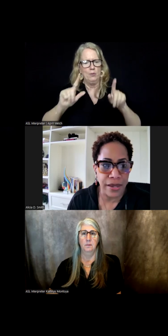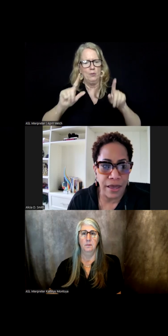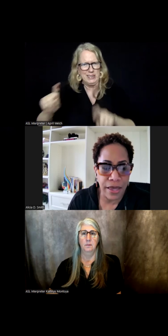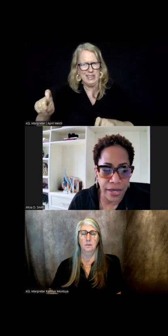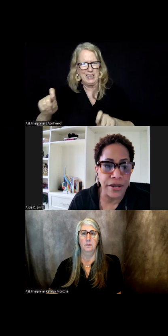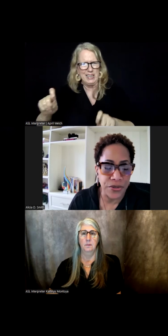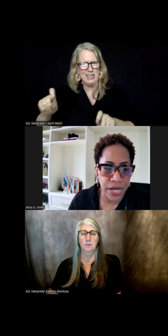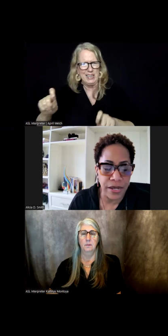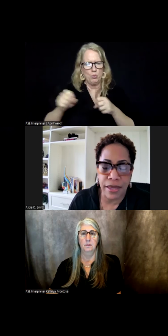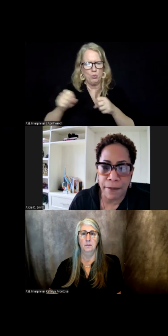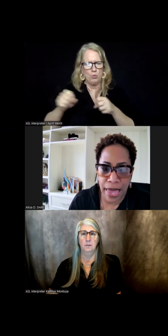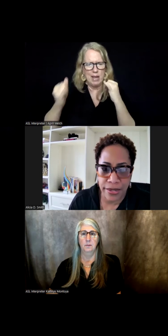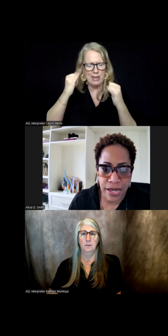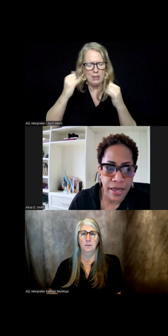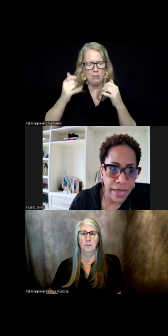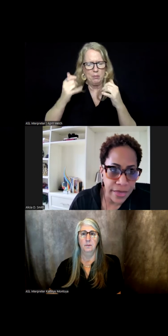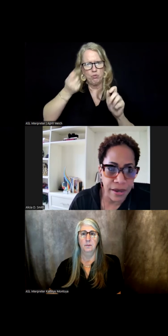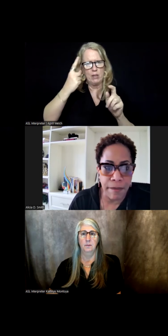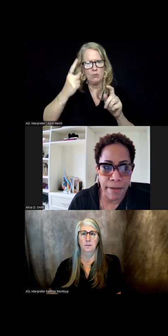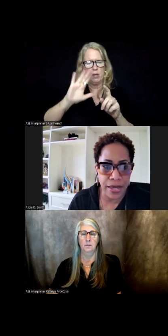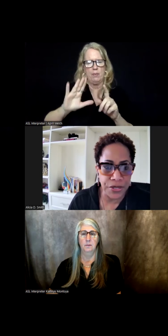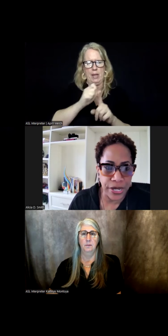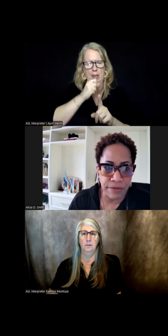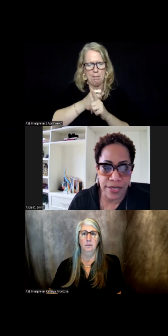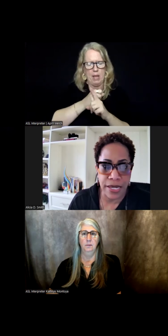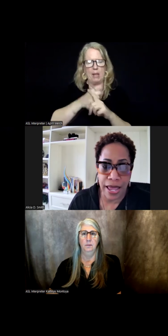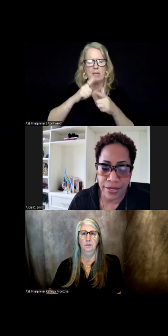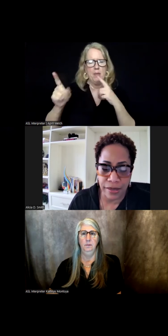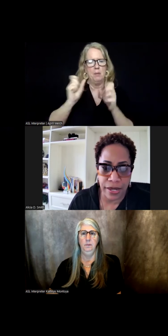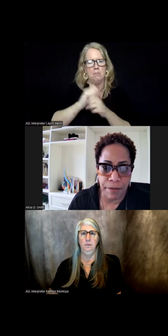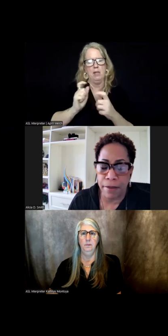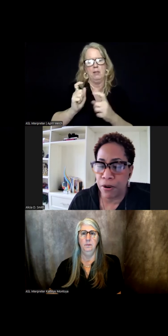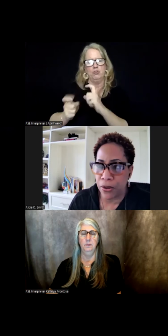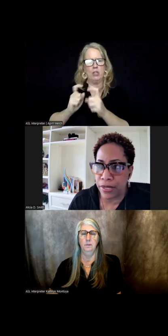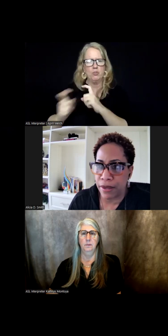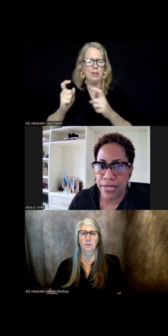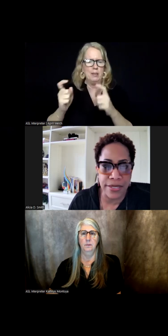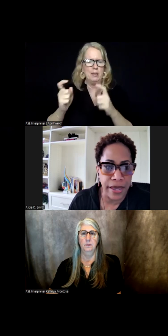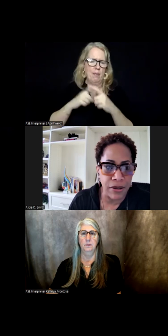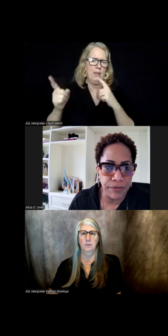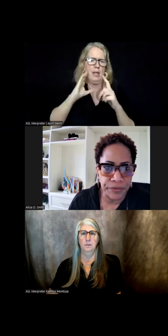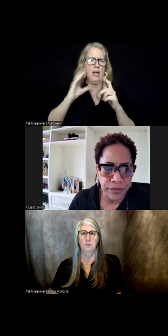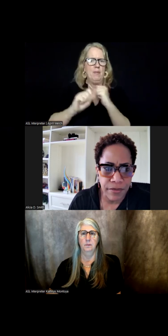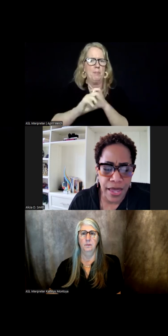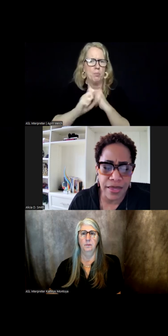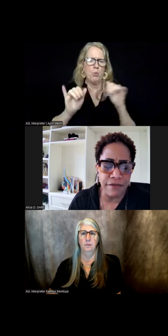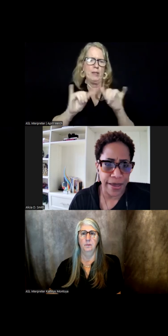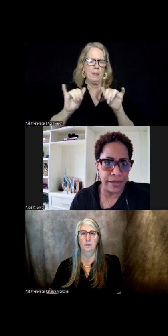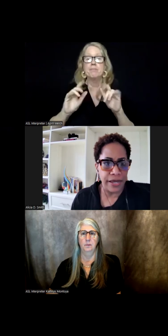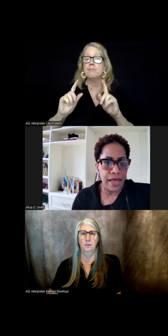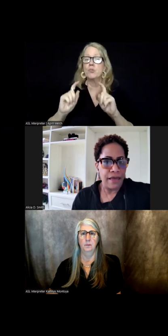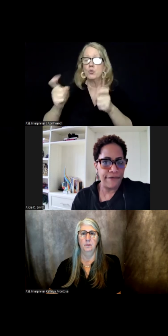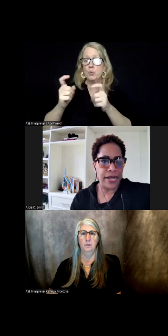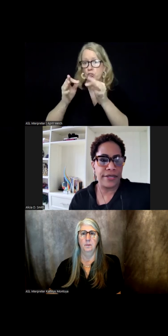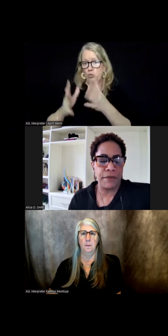strategies, deciding and understanding the impact, and then making adjustments and ideally promoting them at scale. And